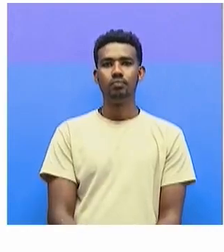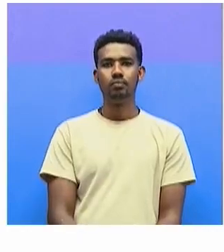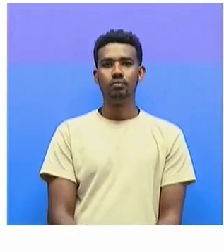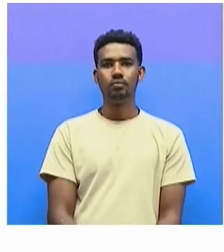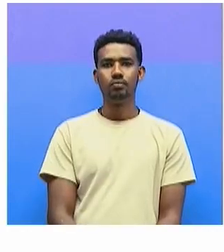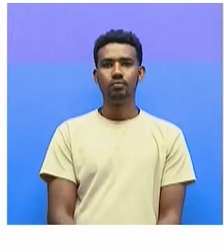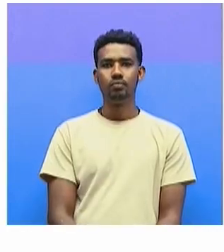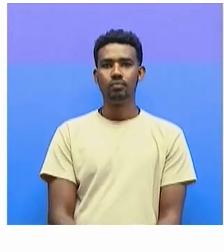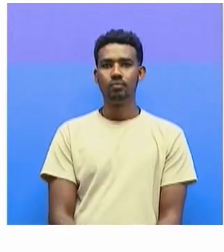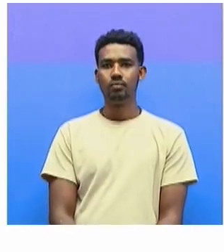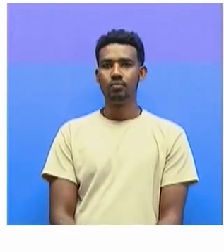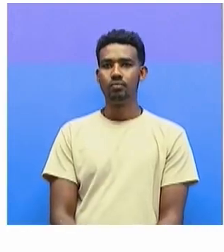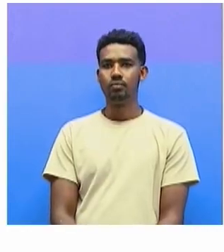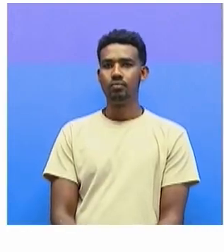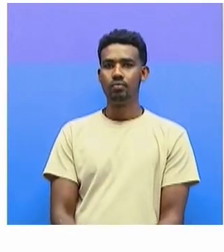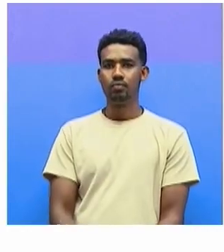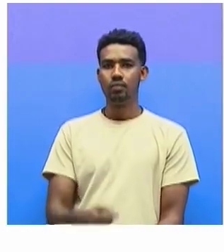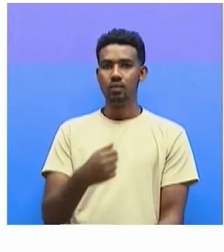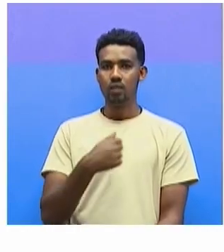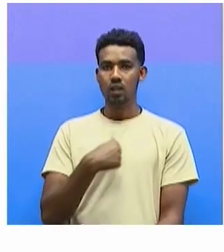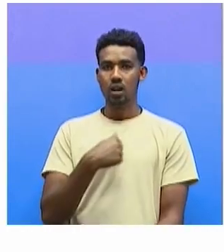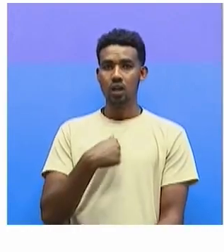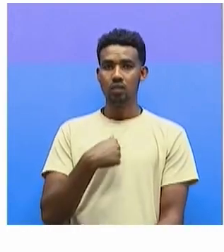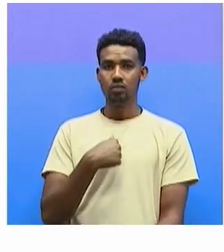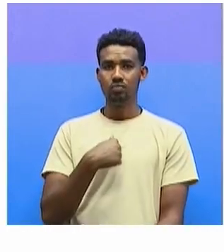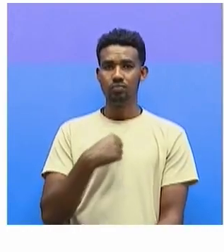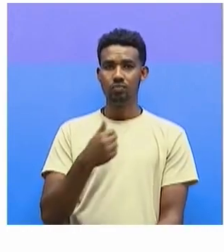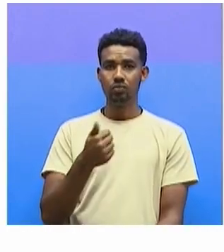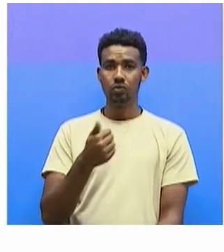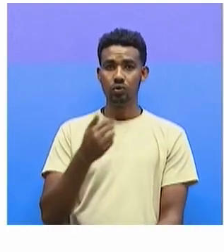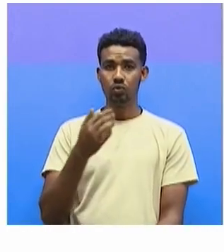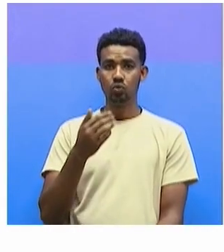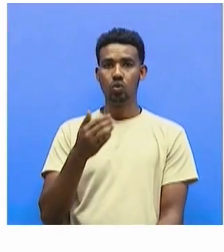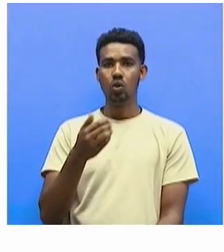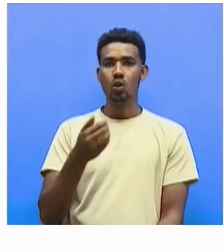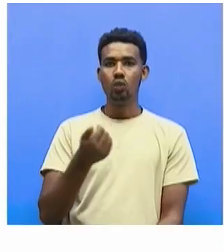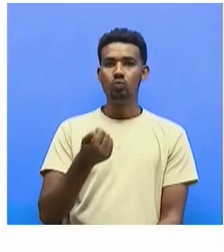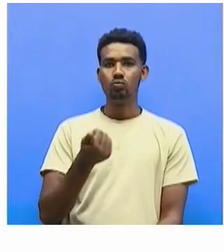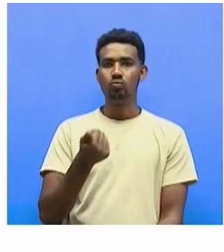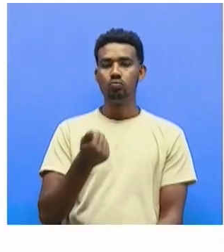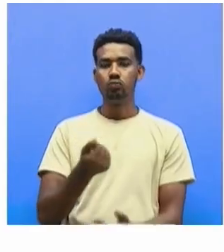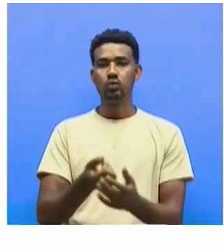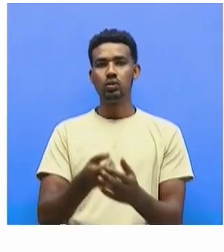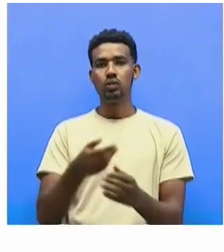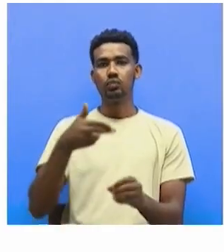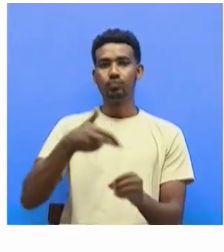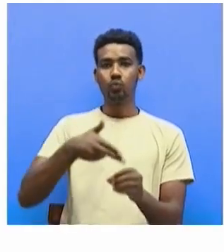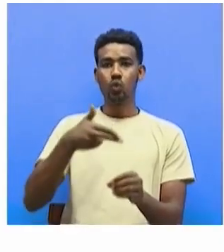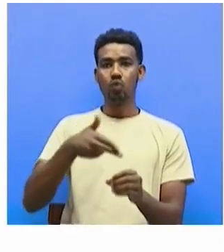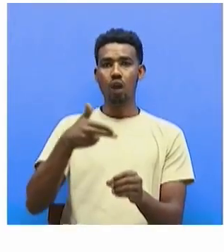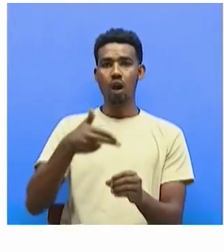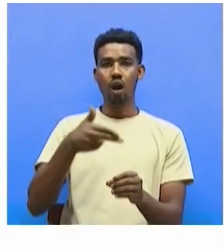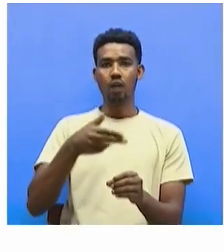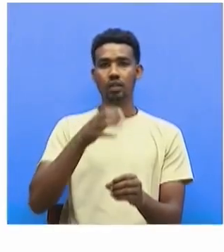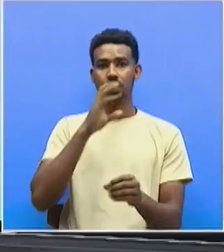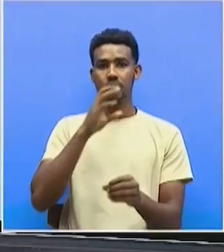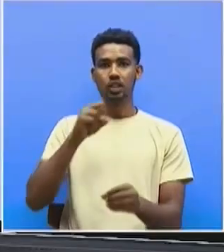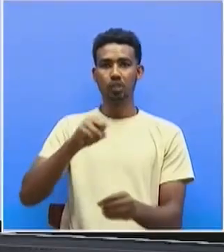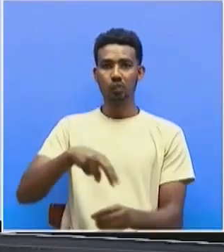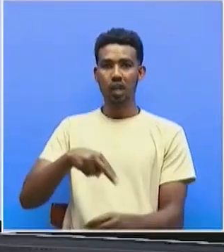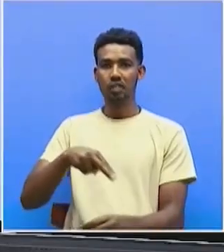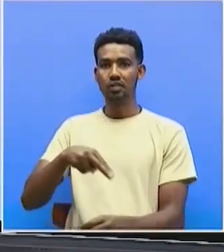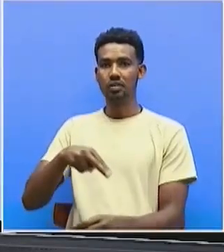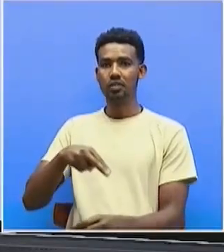to soda. Soda drinks like Sprite, Coke, or something. This is the main topic. Here